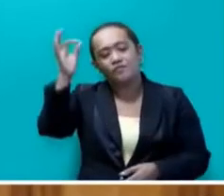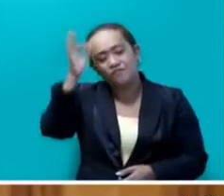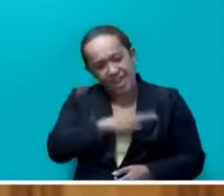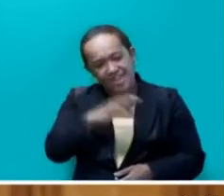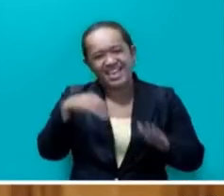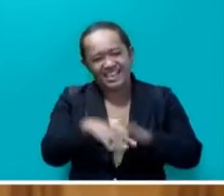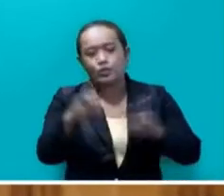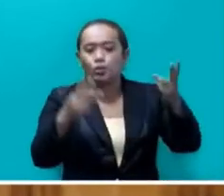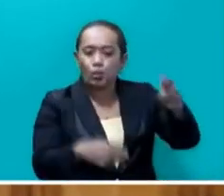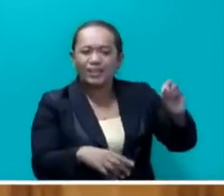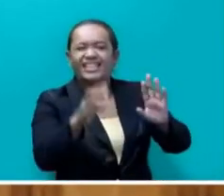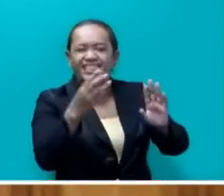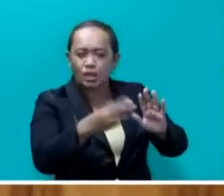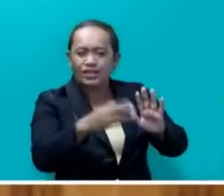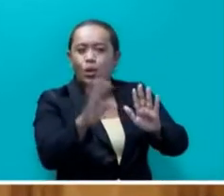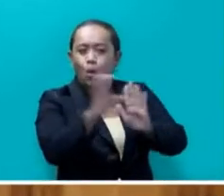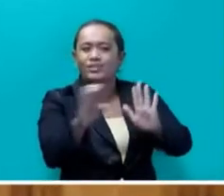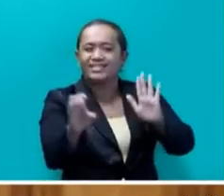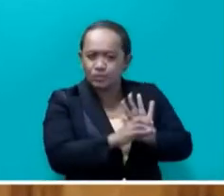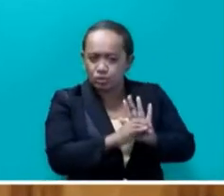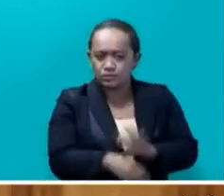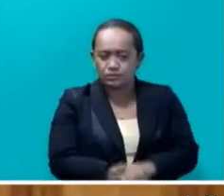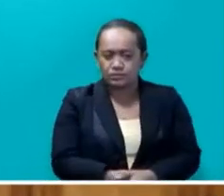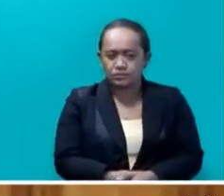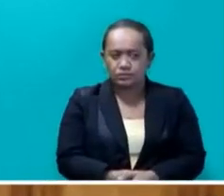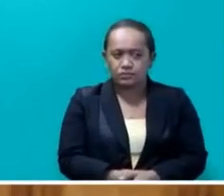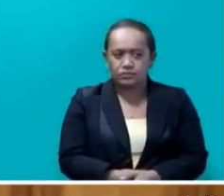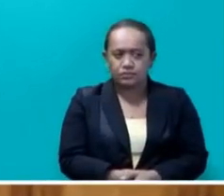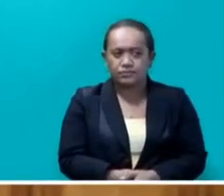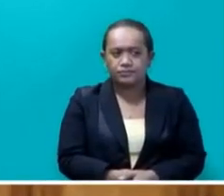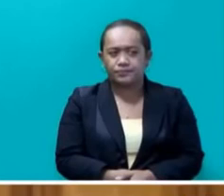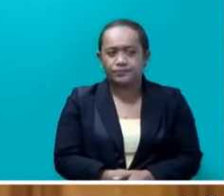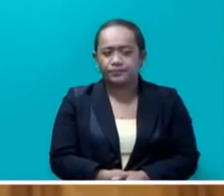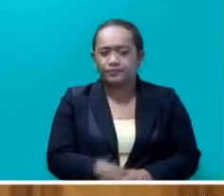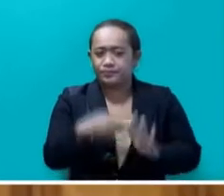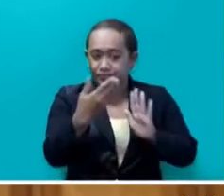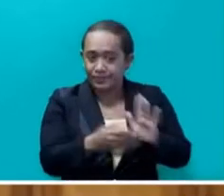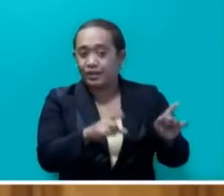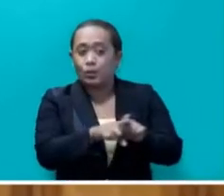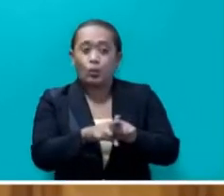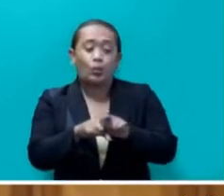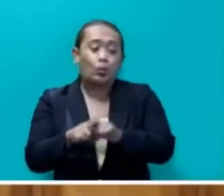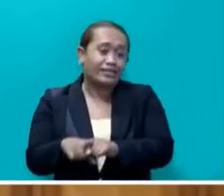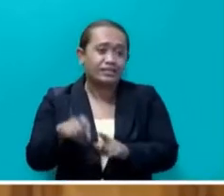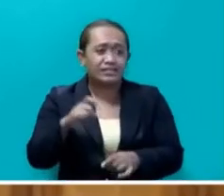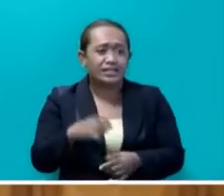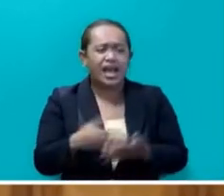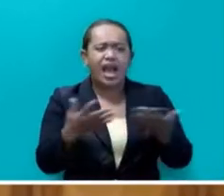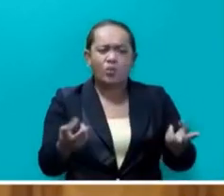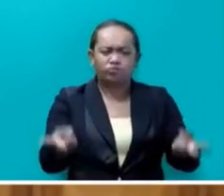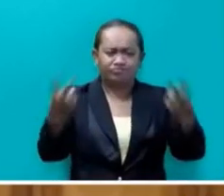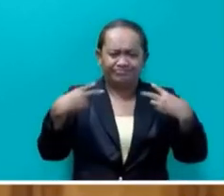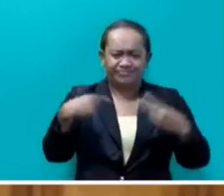Constitution, which will translate to the way they see our